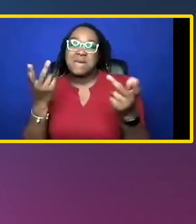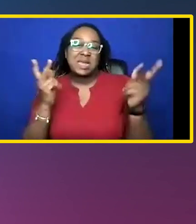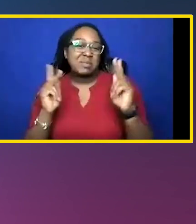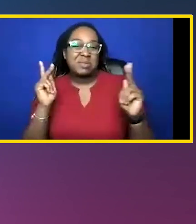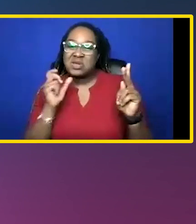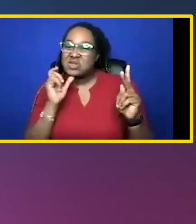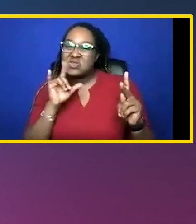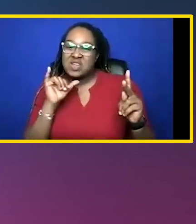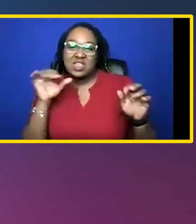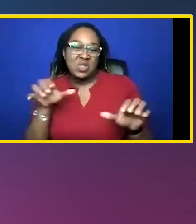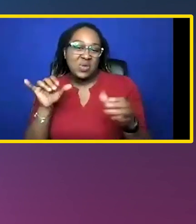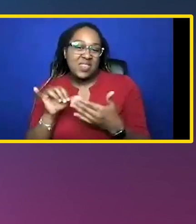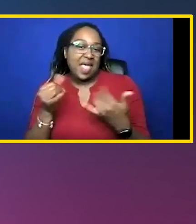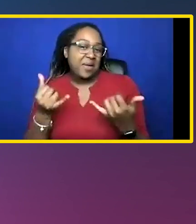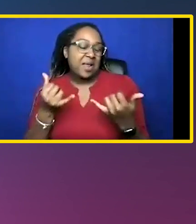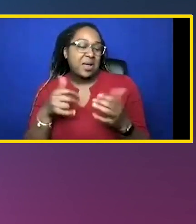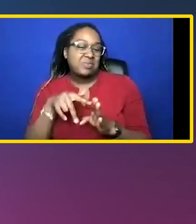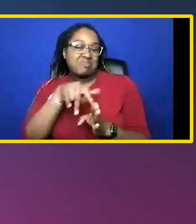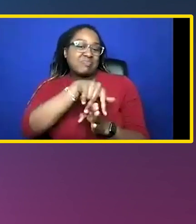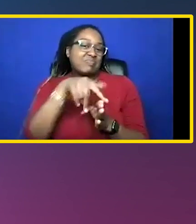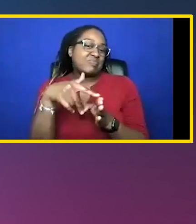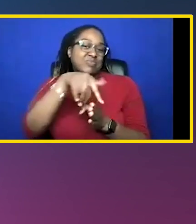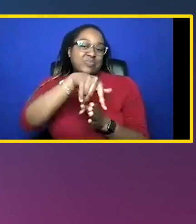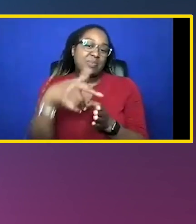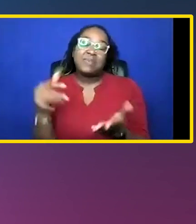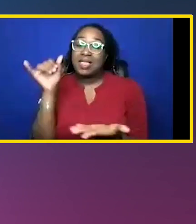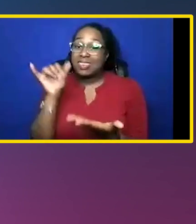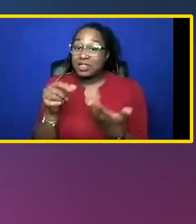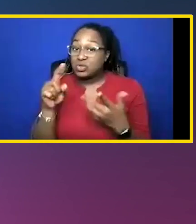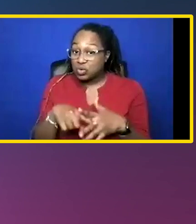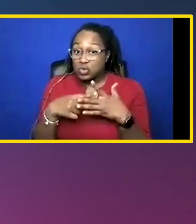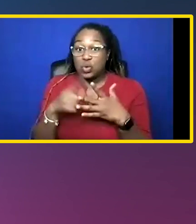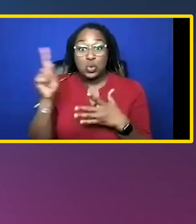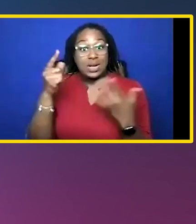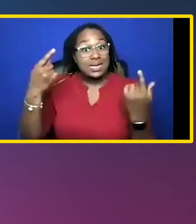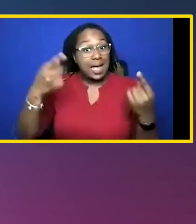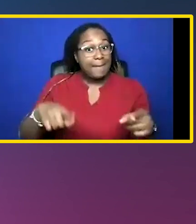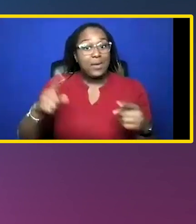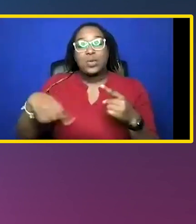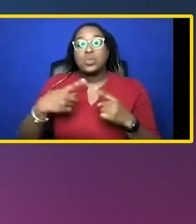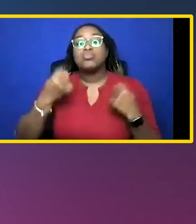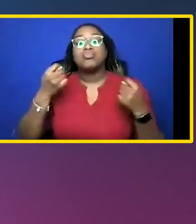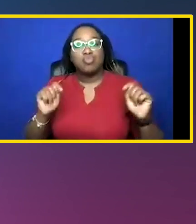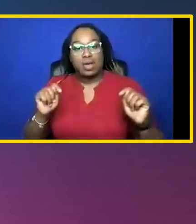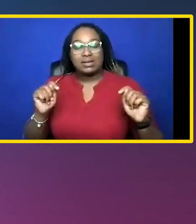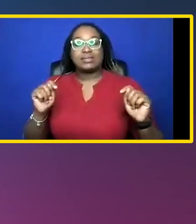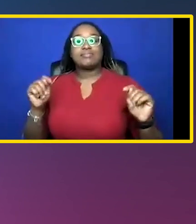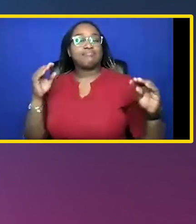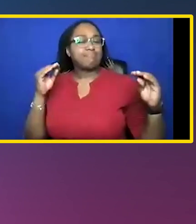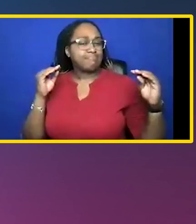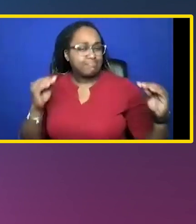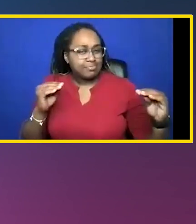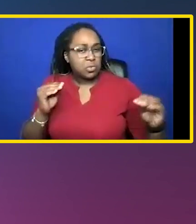that right now, depending on where you stand. But that's where it begins to happen, because then when you're trying to teach